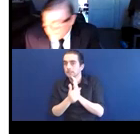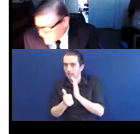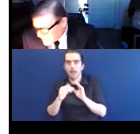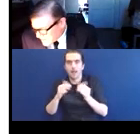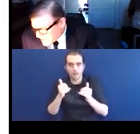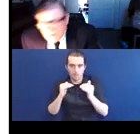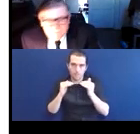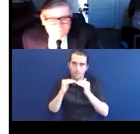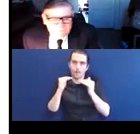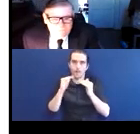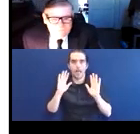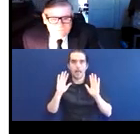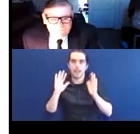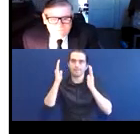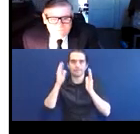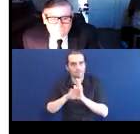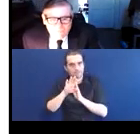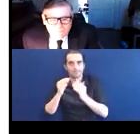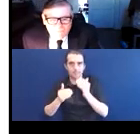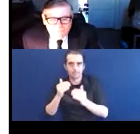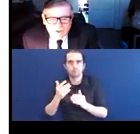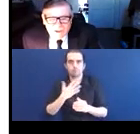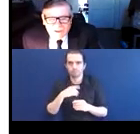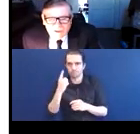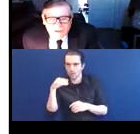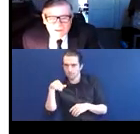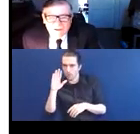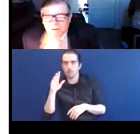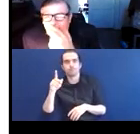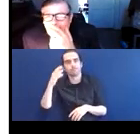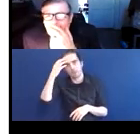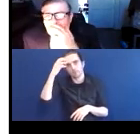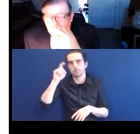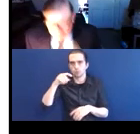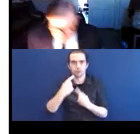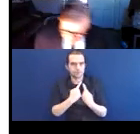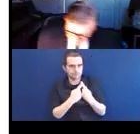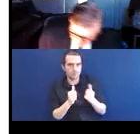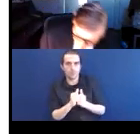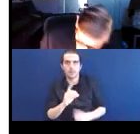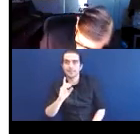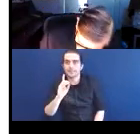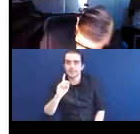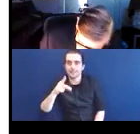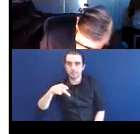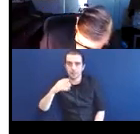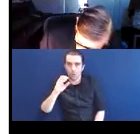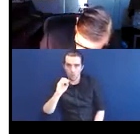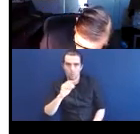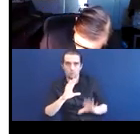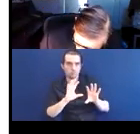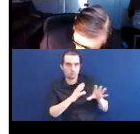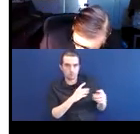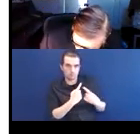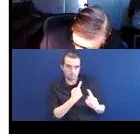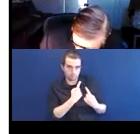disability equality training, as this really helps to deal with the biggest barrier, which is attitudes and myths. Okay, that's